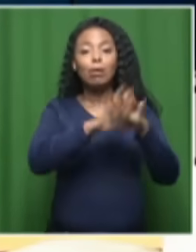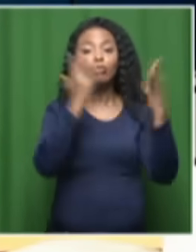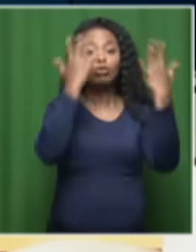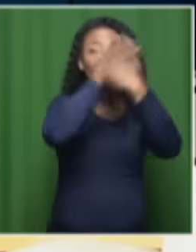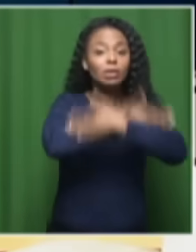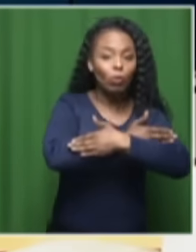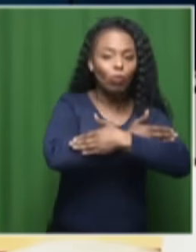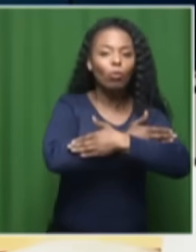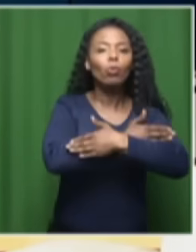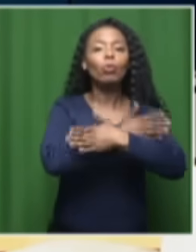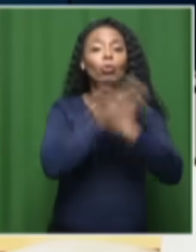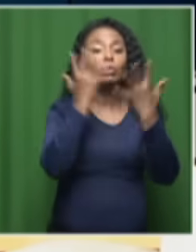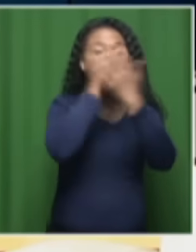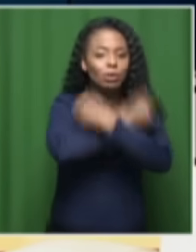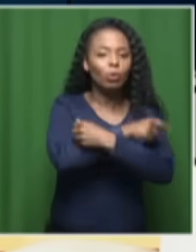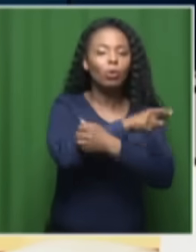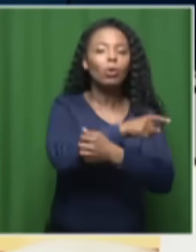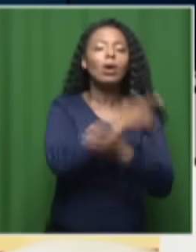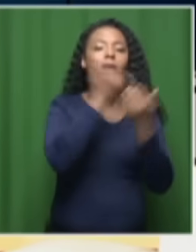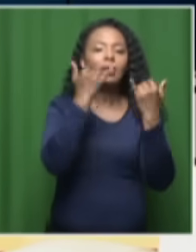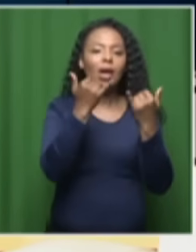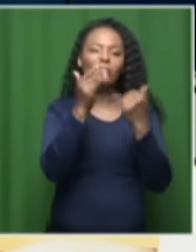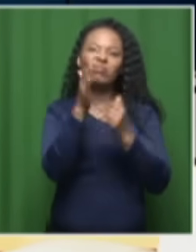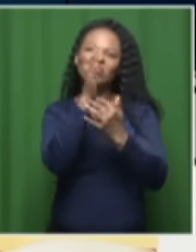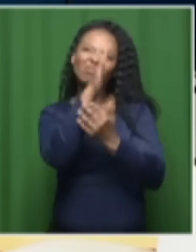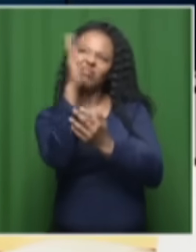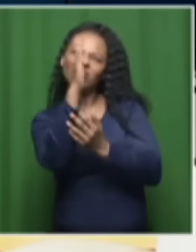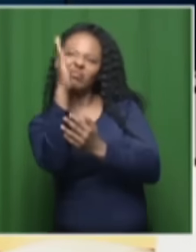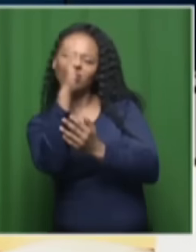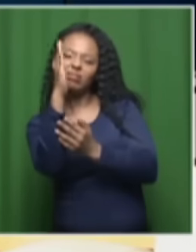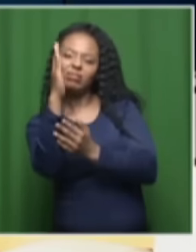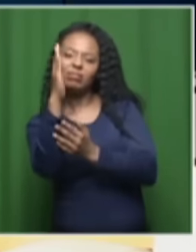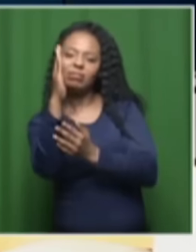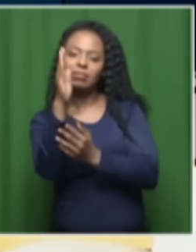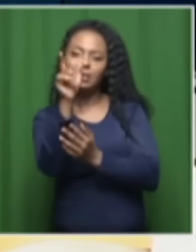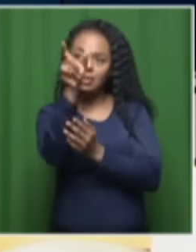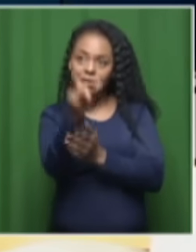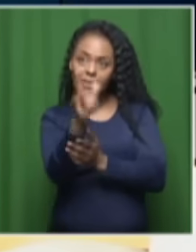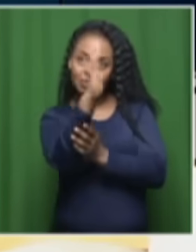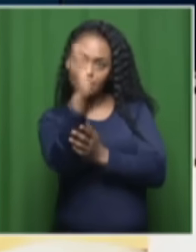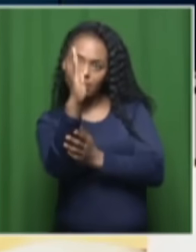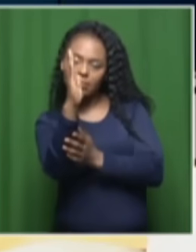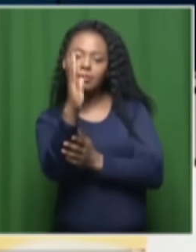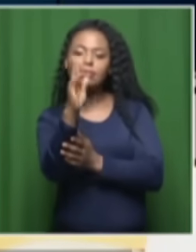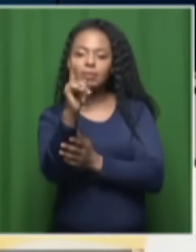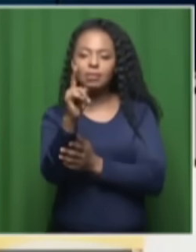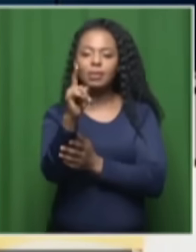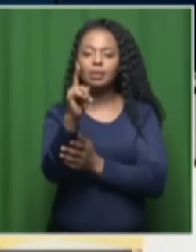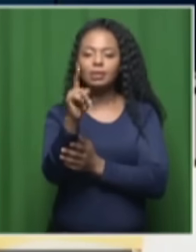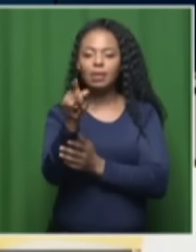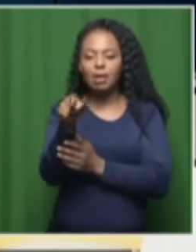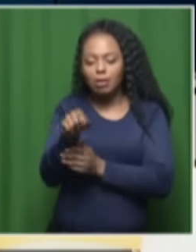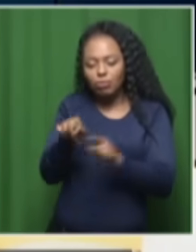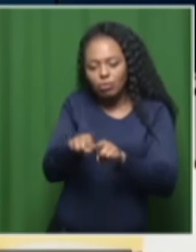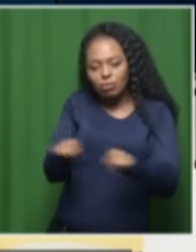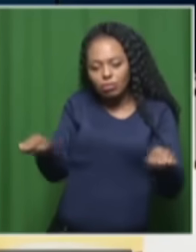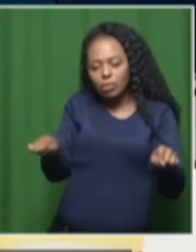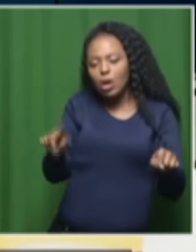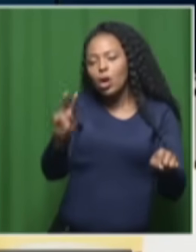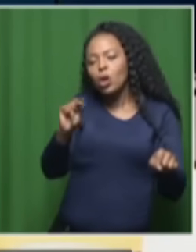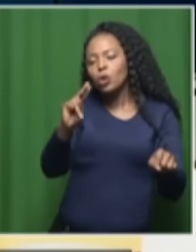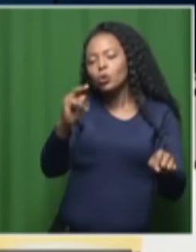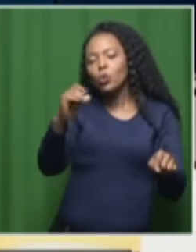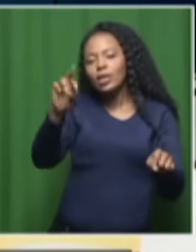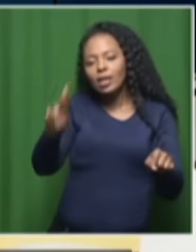peak. This is the midday, the nighttime trough. There's a bit of a trough in the midday. This is nuclear, this is coal, this is